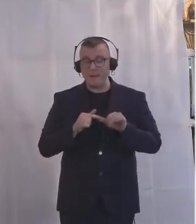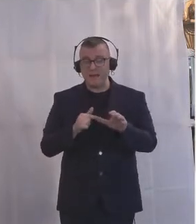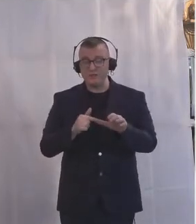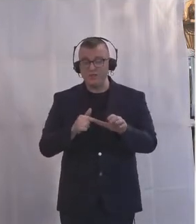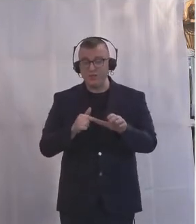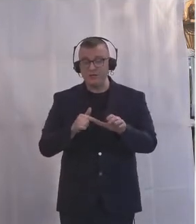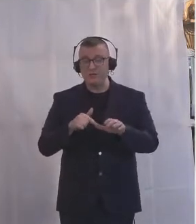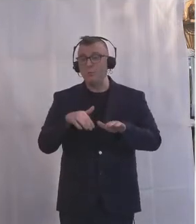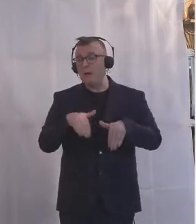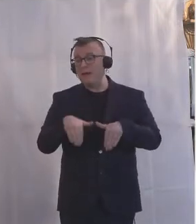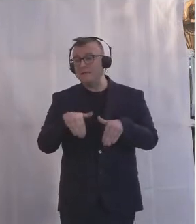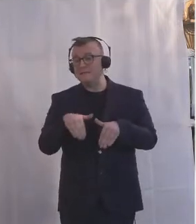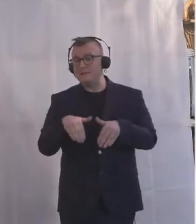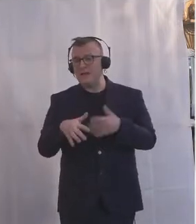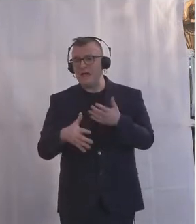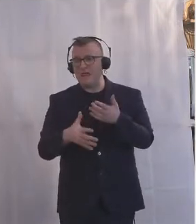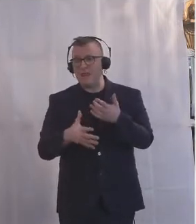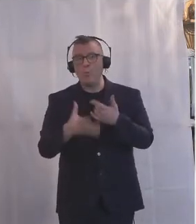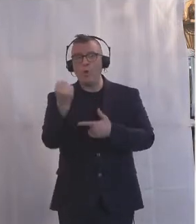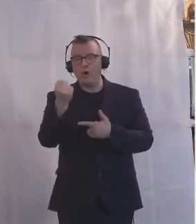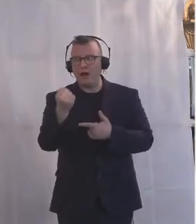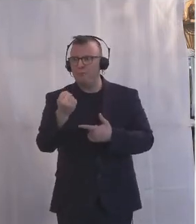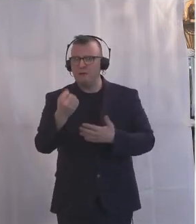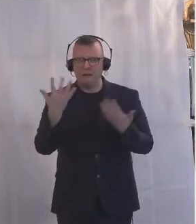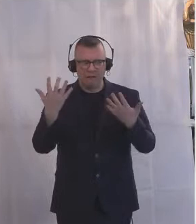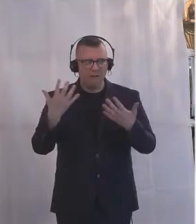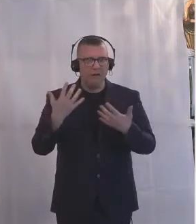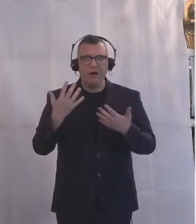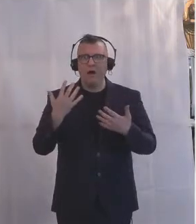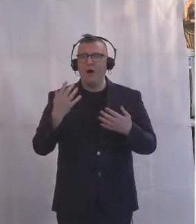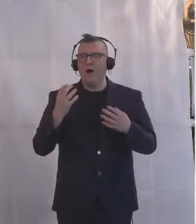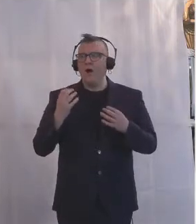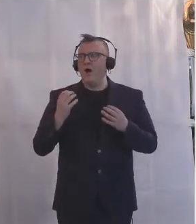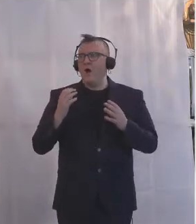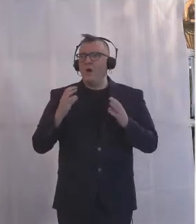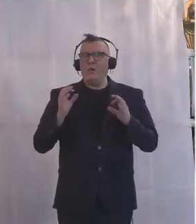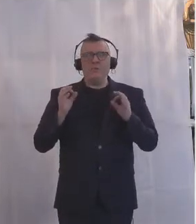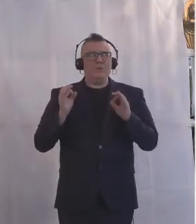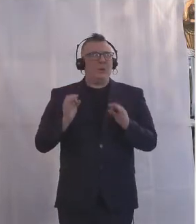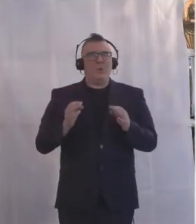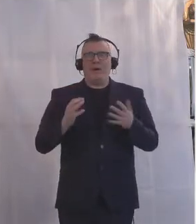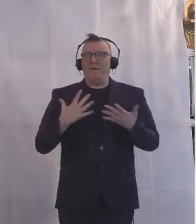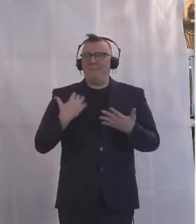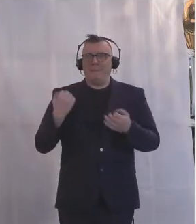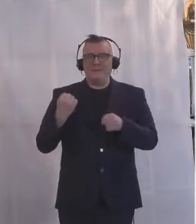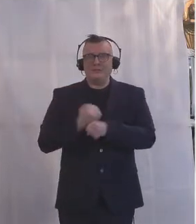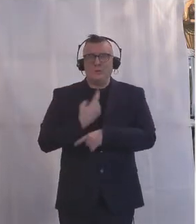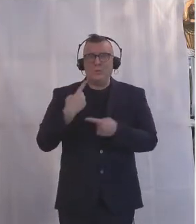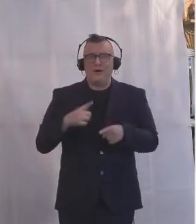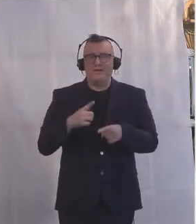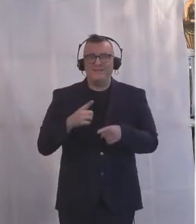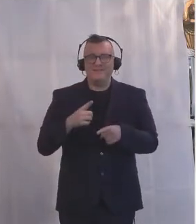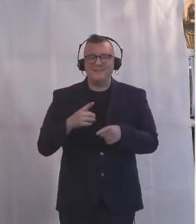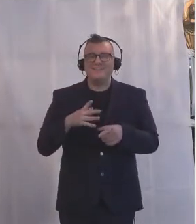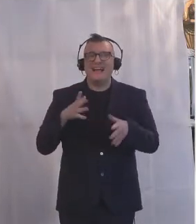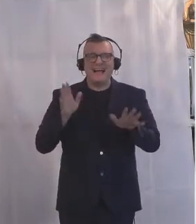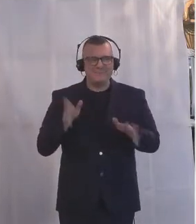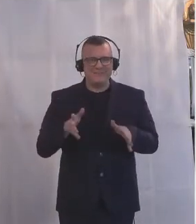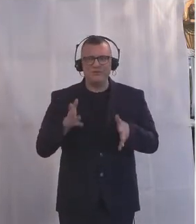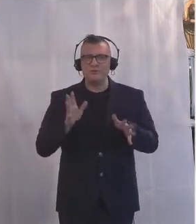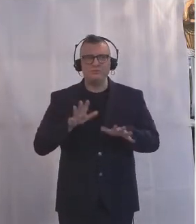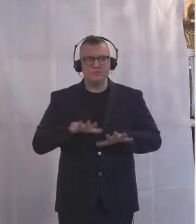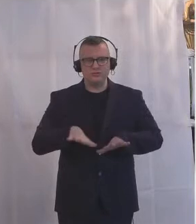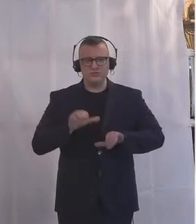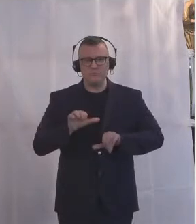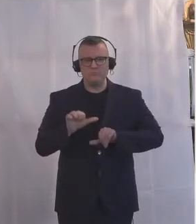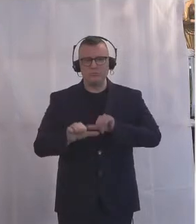like, oh no, what have I done? I now have to learn everything about tech, which I have no idea about,